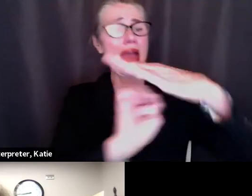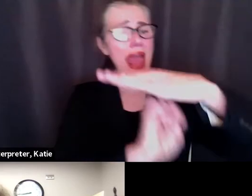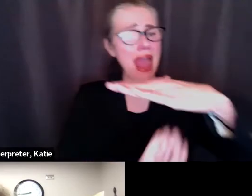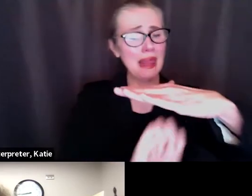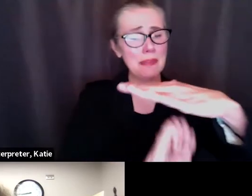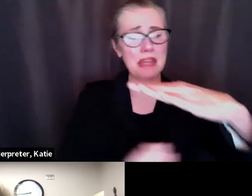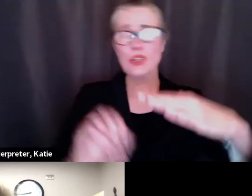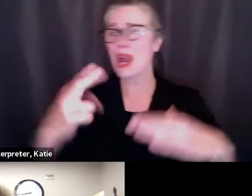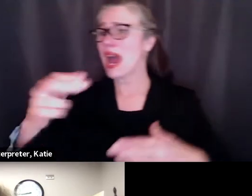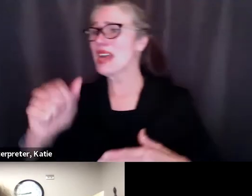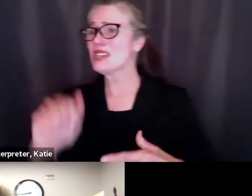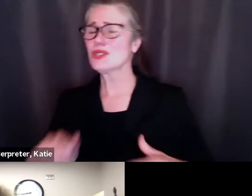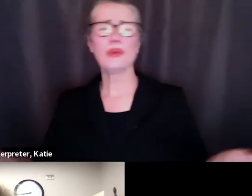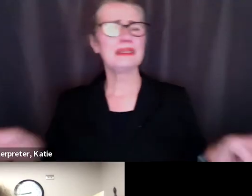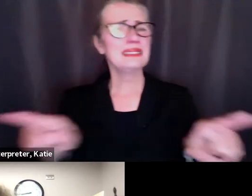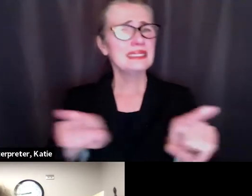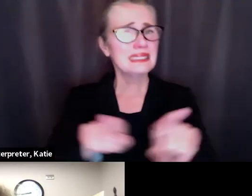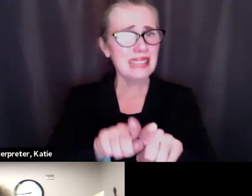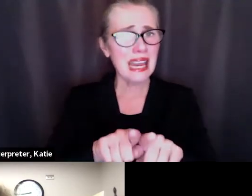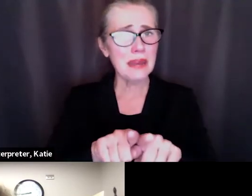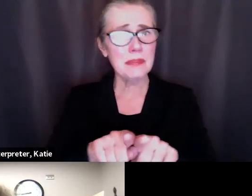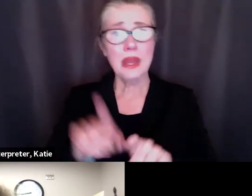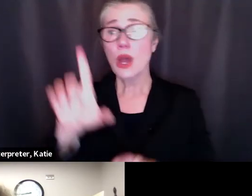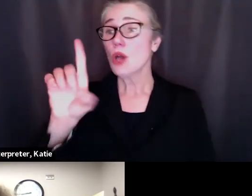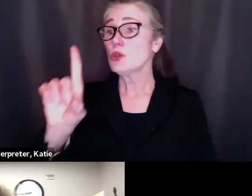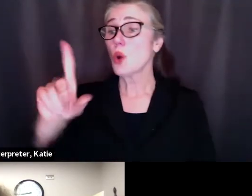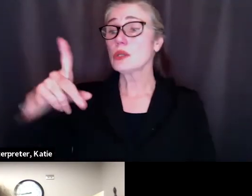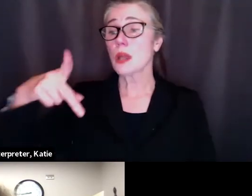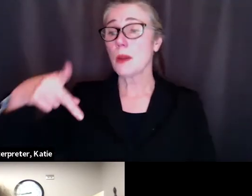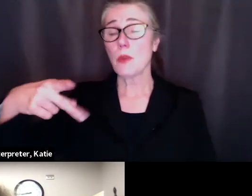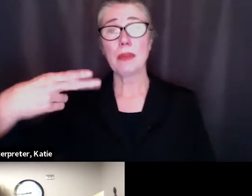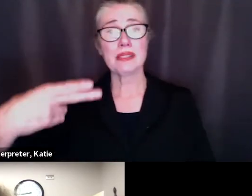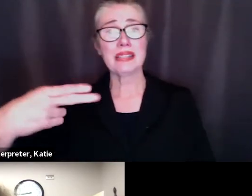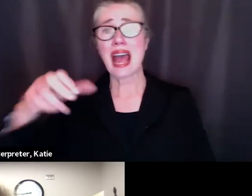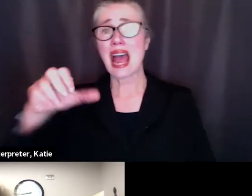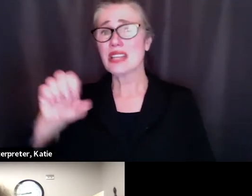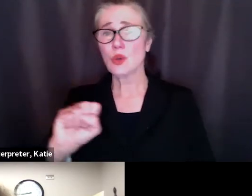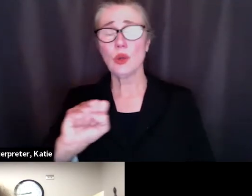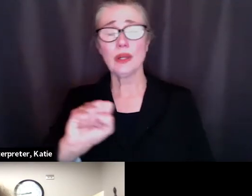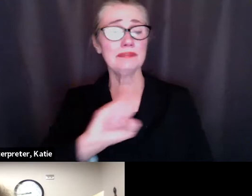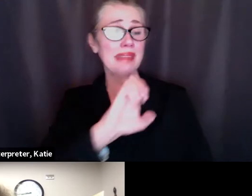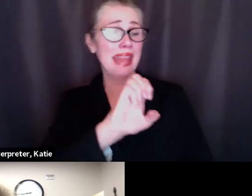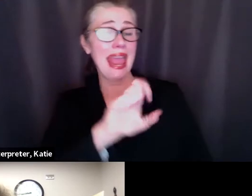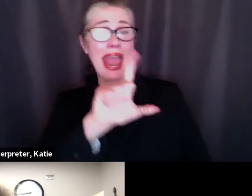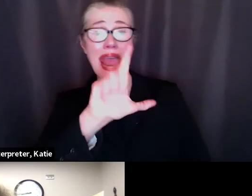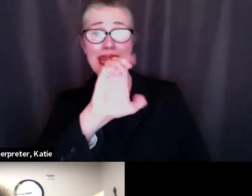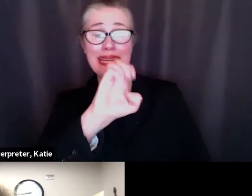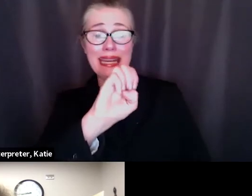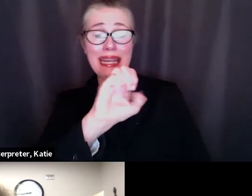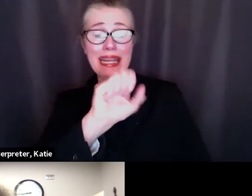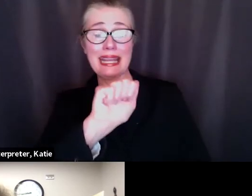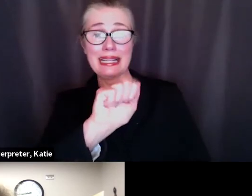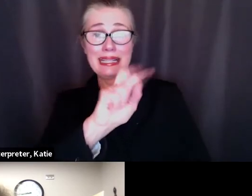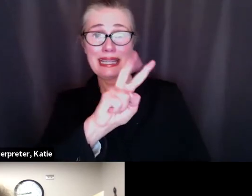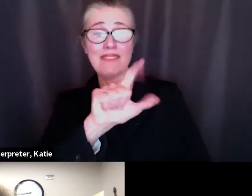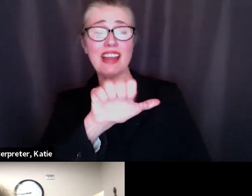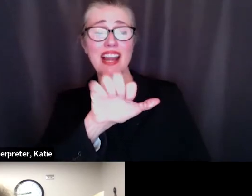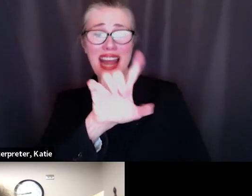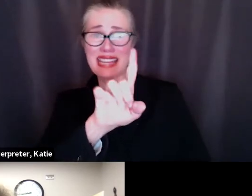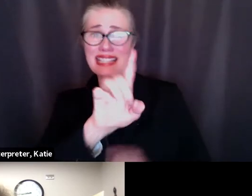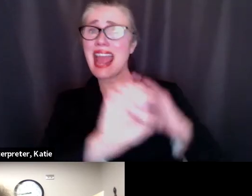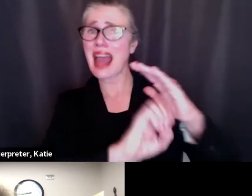exactly the same for dos pueblos high school as i do for cleveland elementary school and every school in